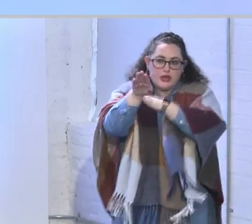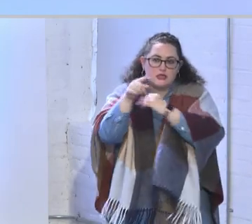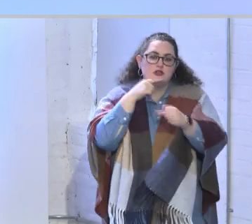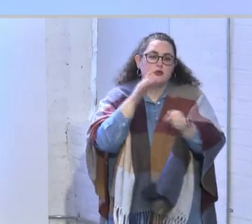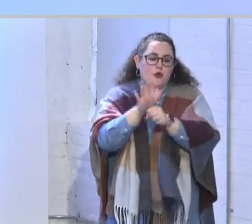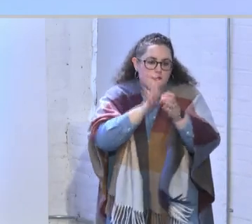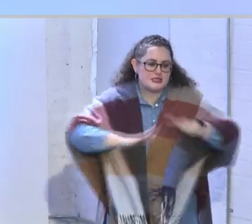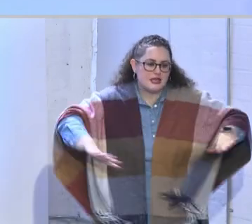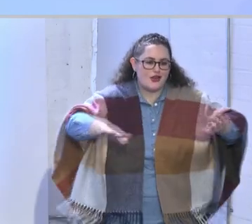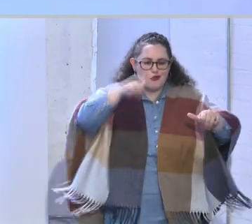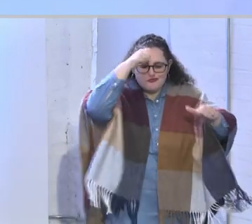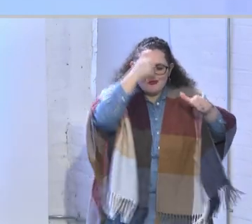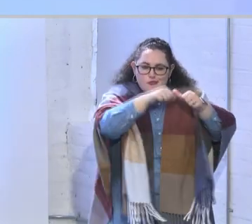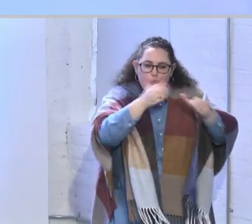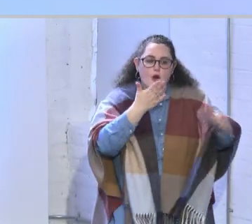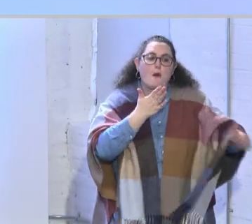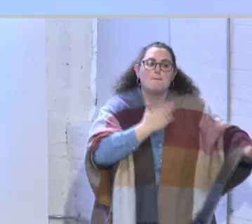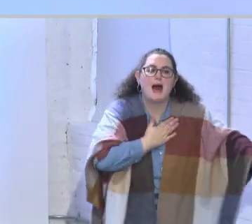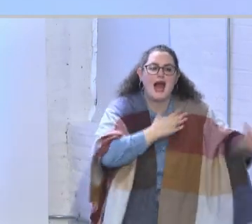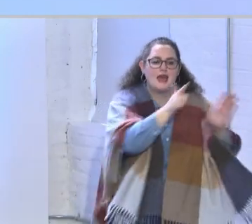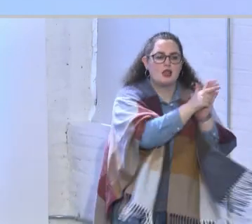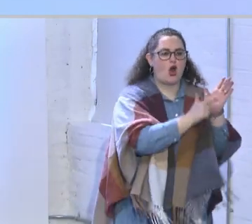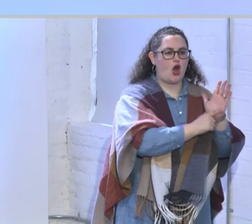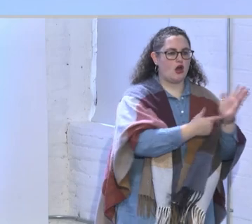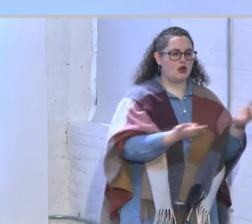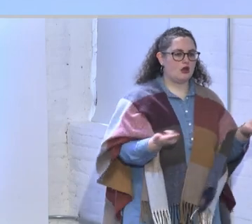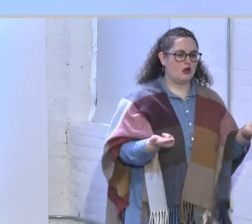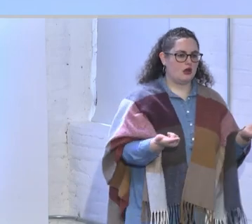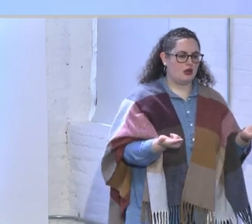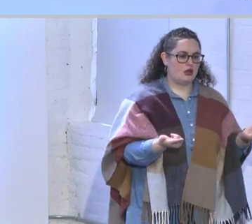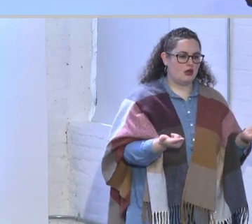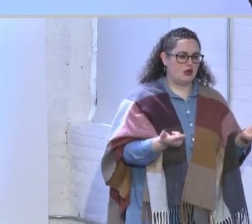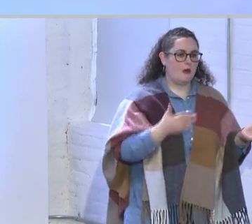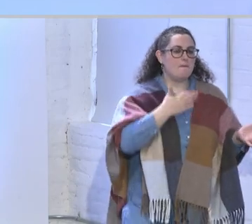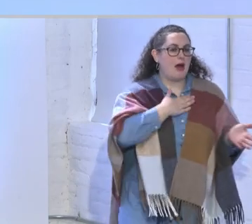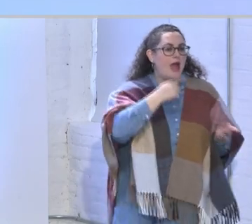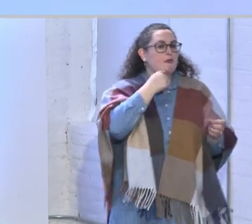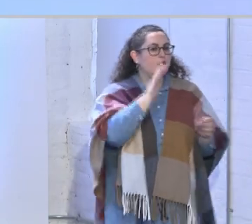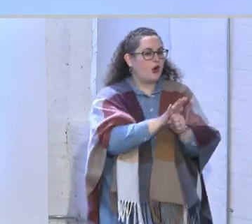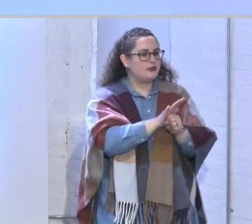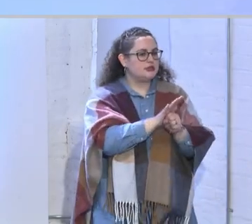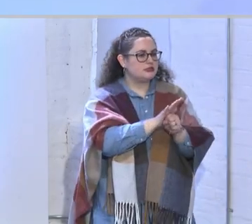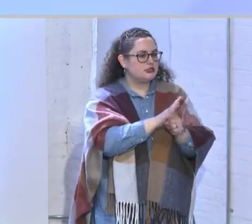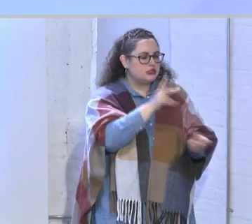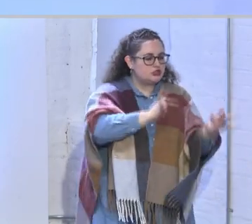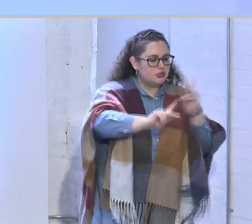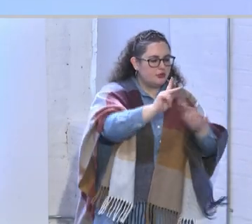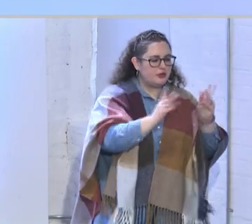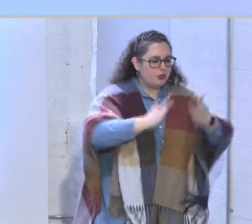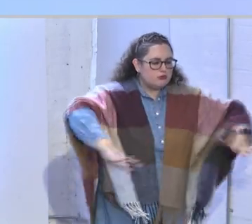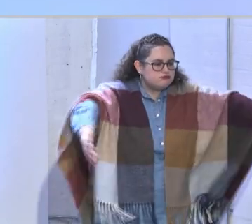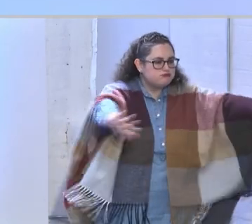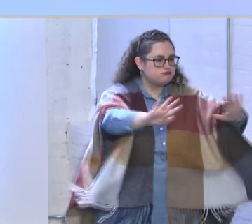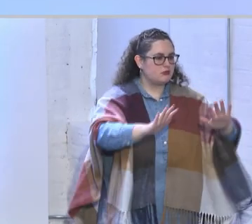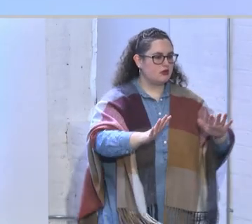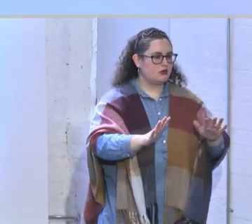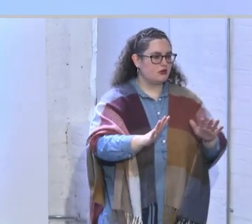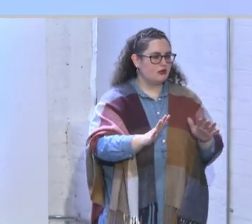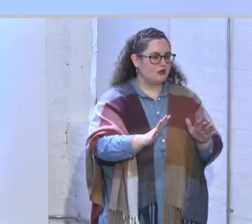remind you of my law. I want to remind you of my covenant. So they're anticipating this. They're getting ready finally to go